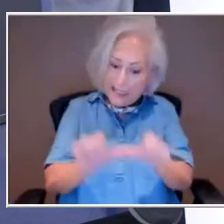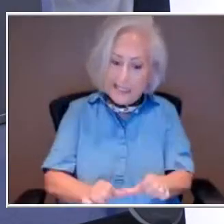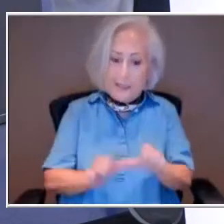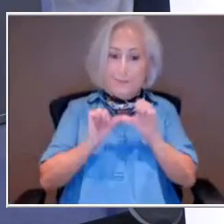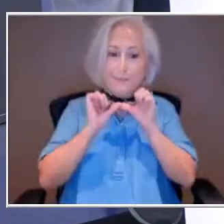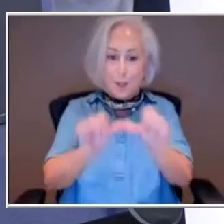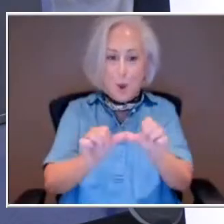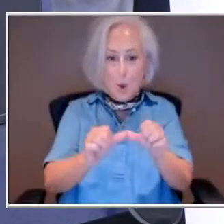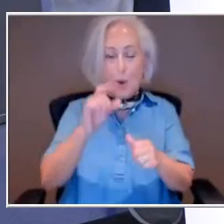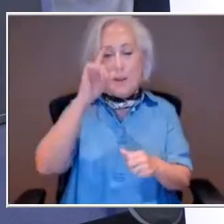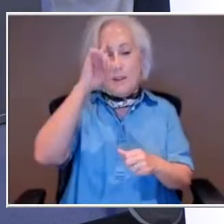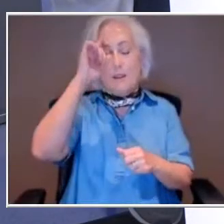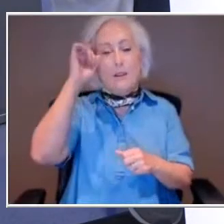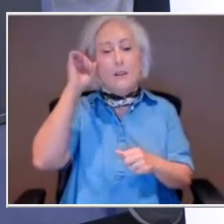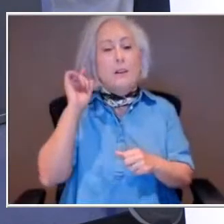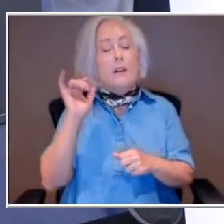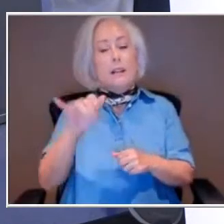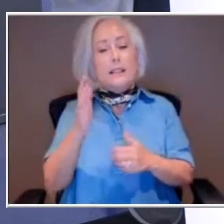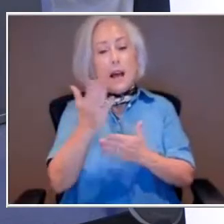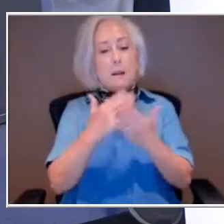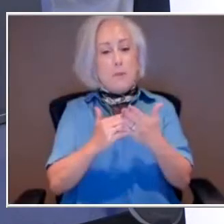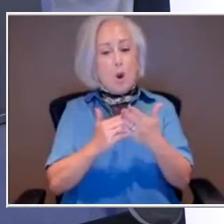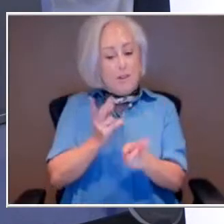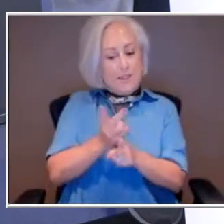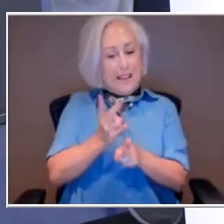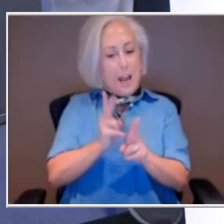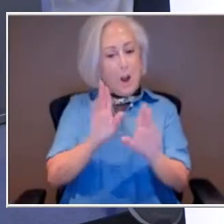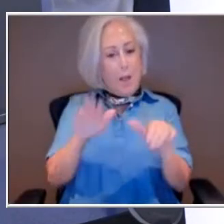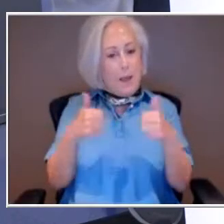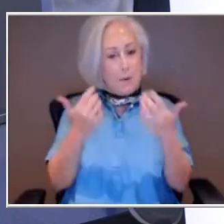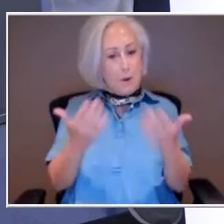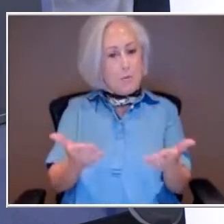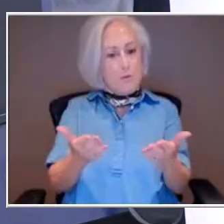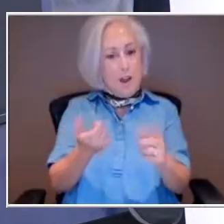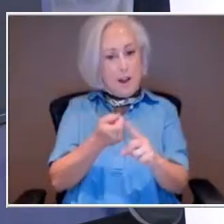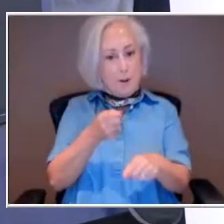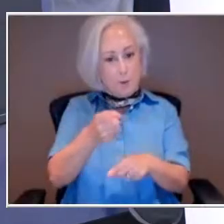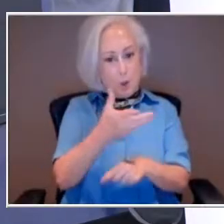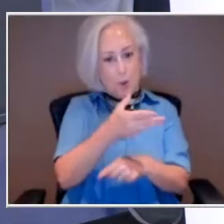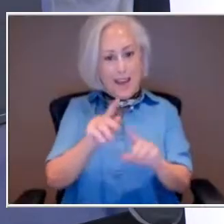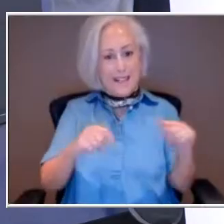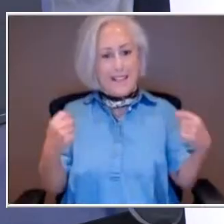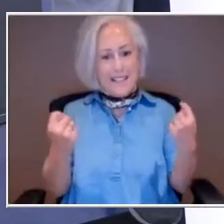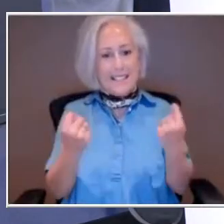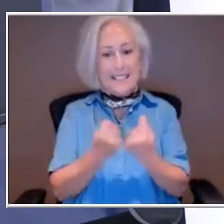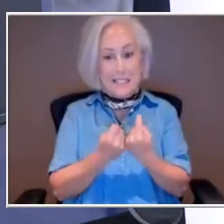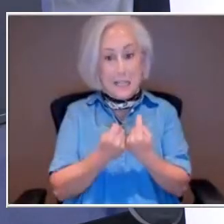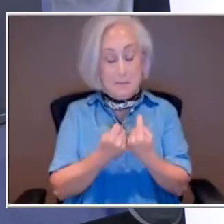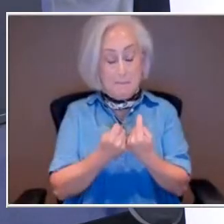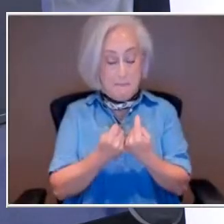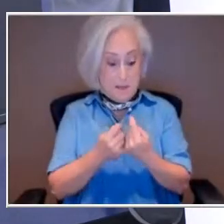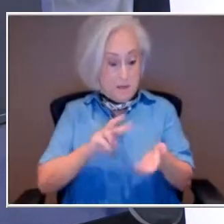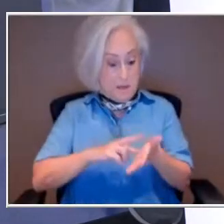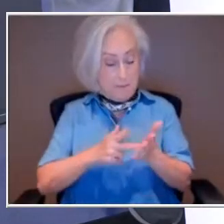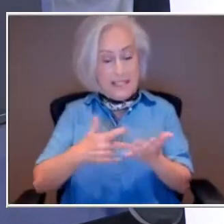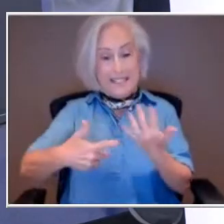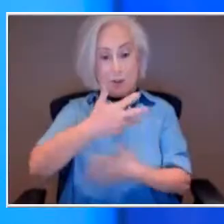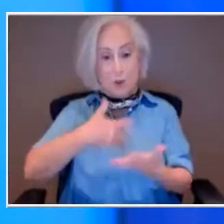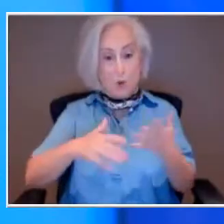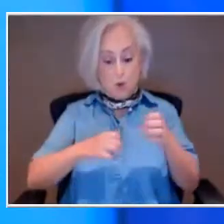Is this just kind of part of the care that's provided by you and your teams, especially the emotional aspect of it?